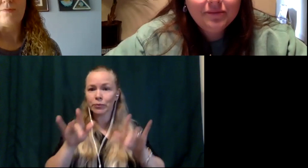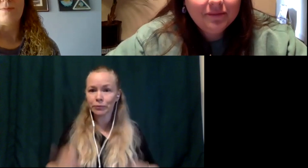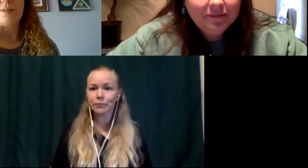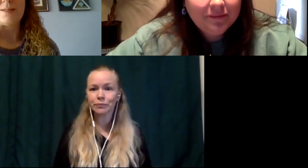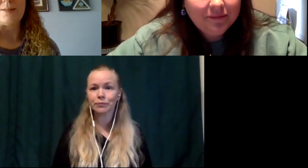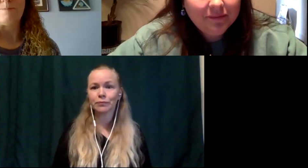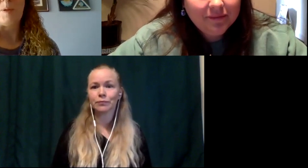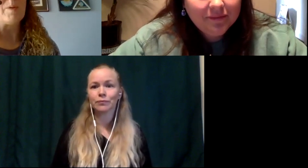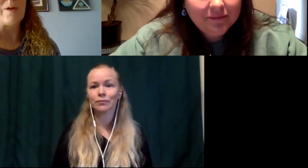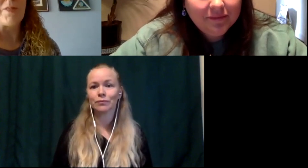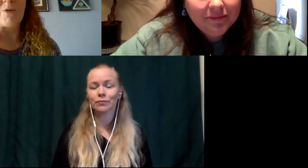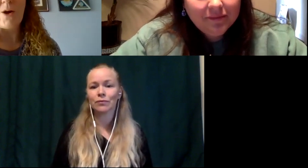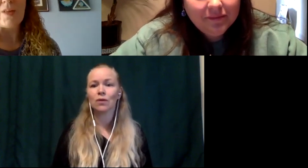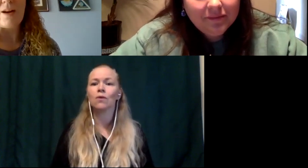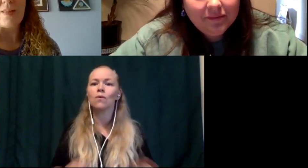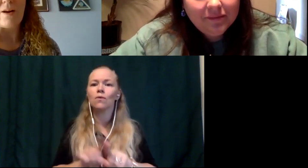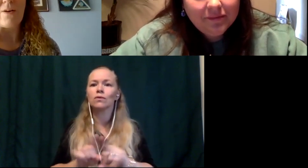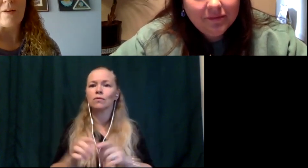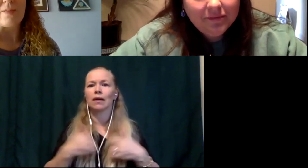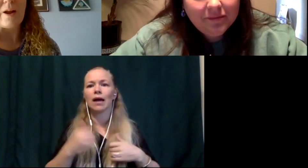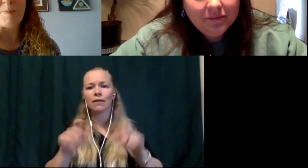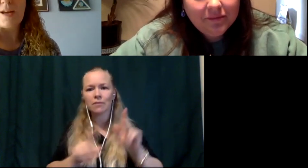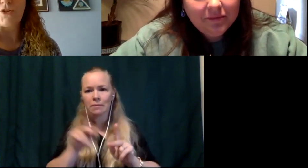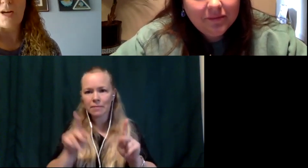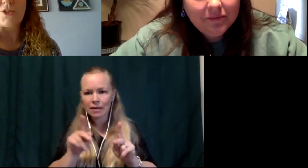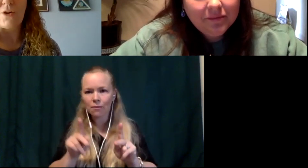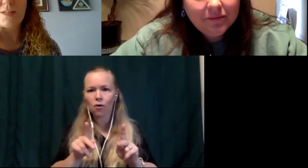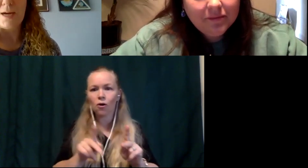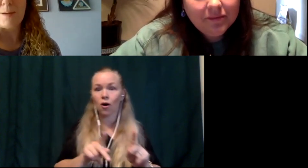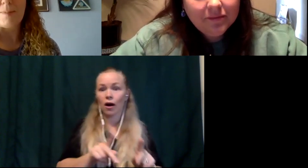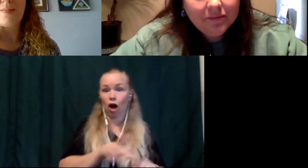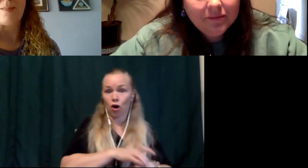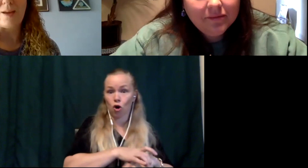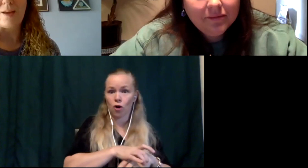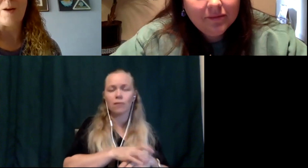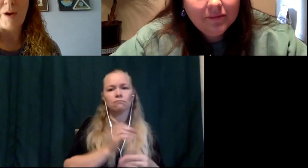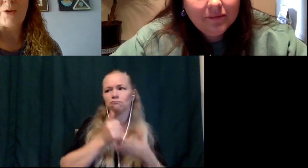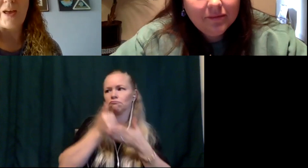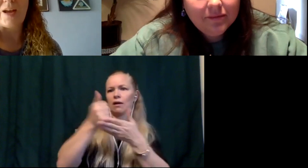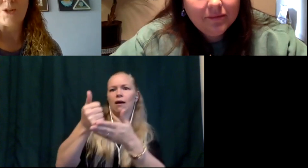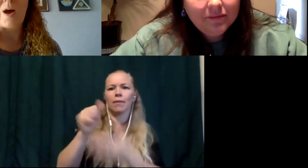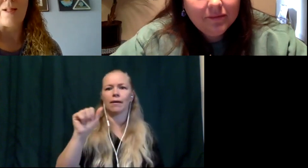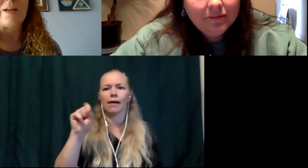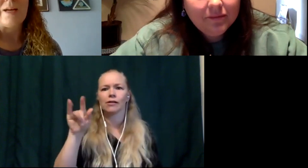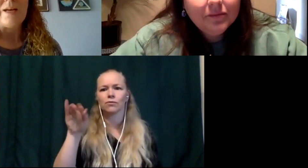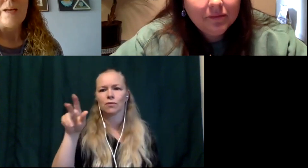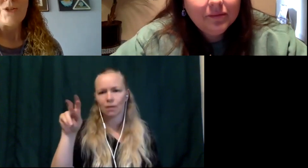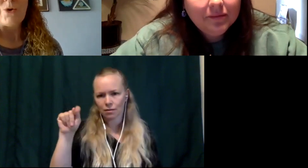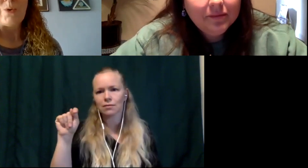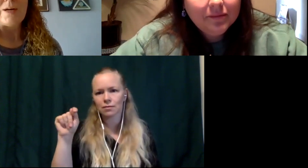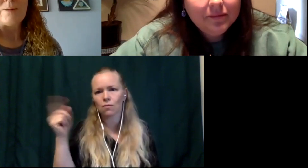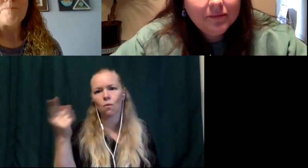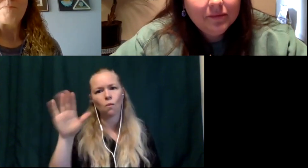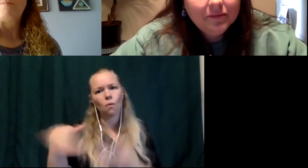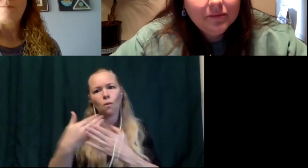have people on the ground that help the astronauts all the time, and Apollo had that as well. So